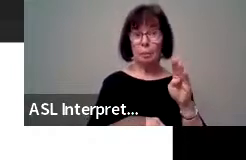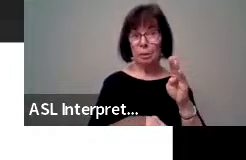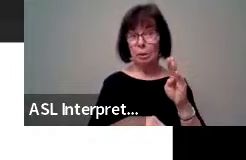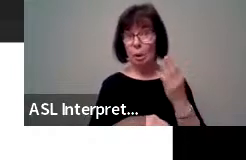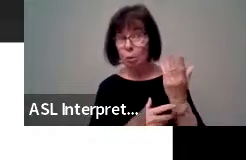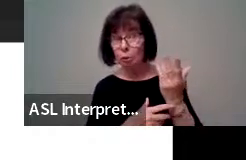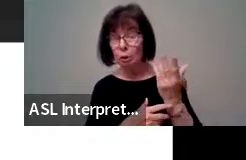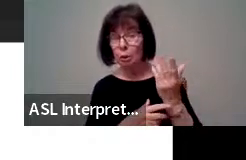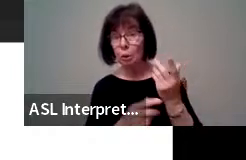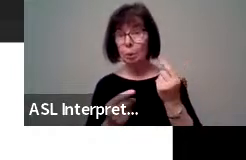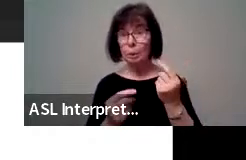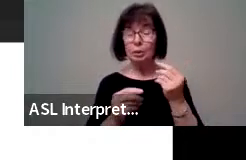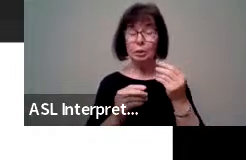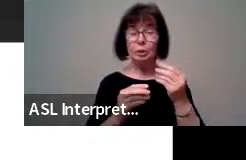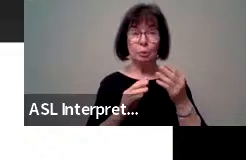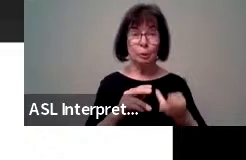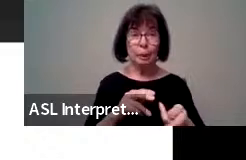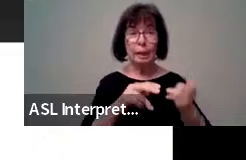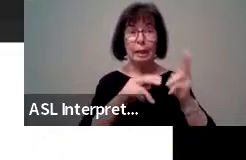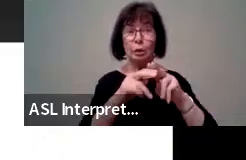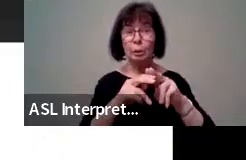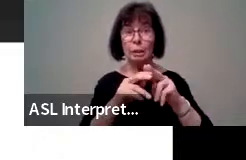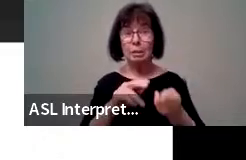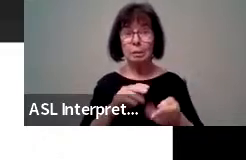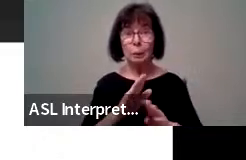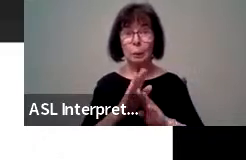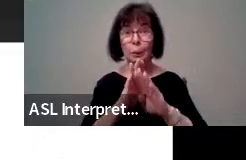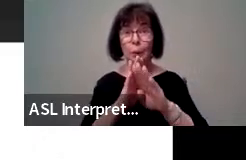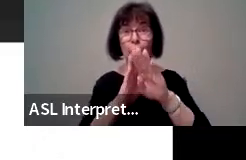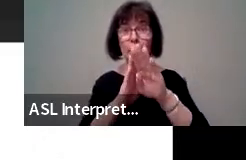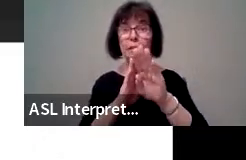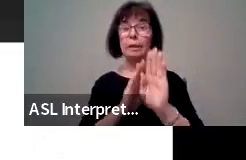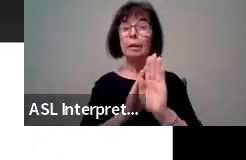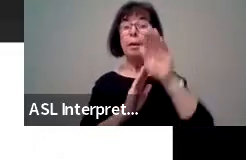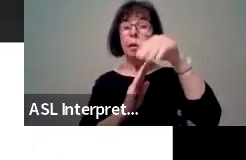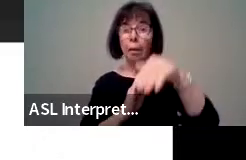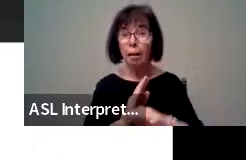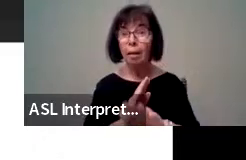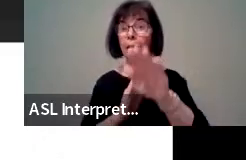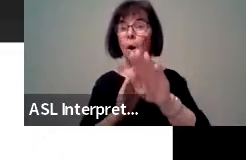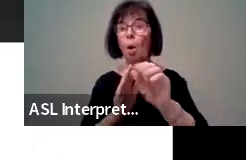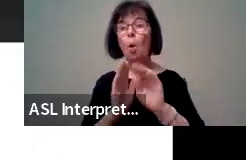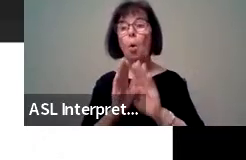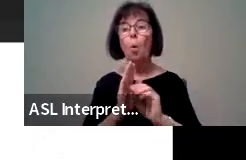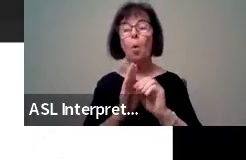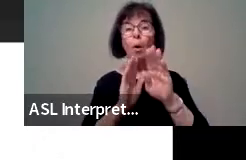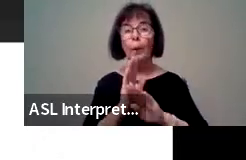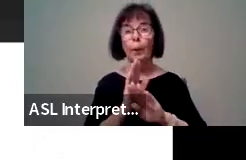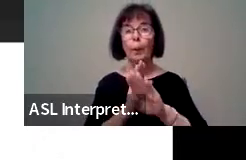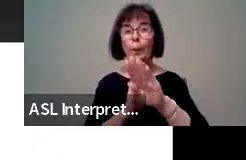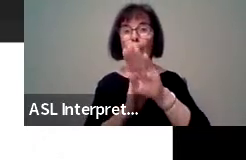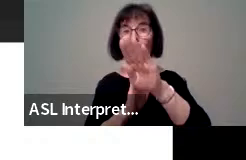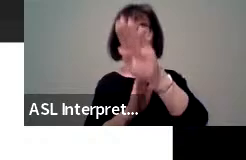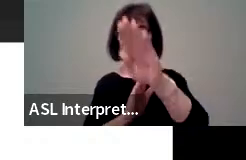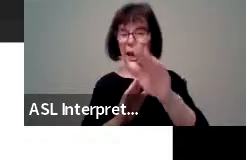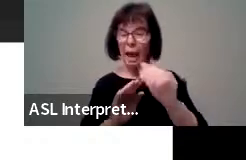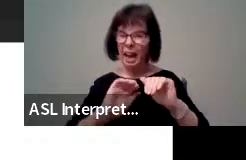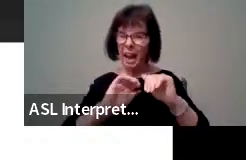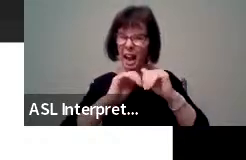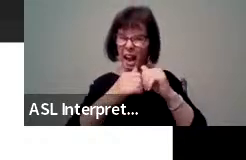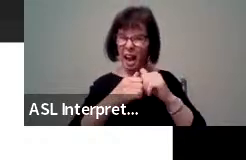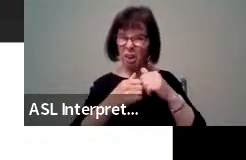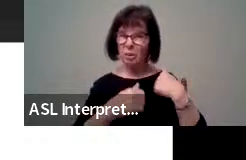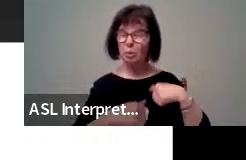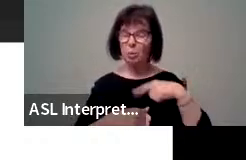from there? Is it a ripple? Does it become a wave? And how do we respond? Next slide,